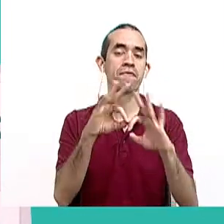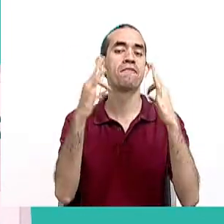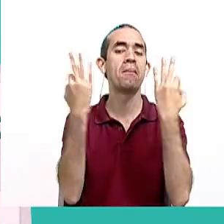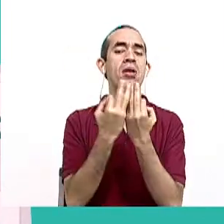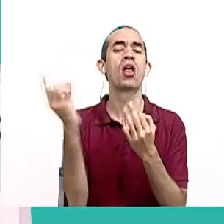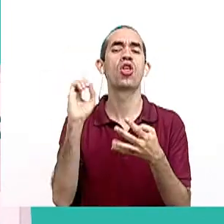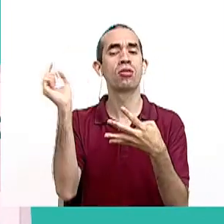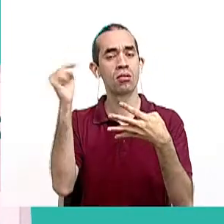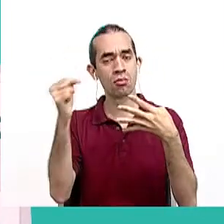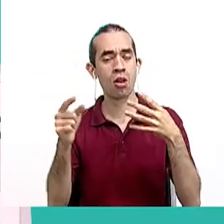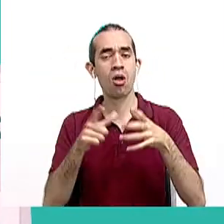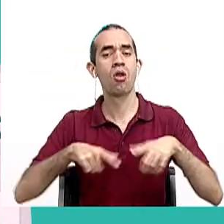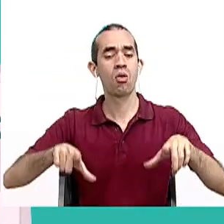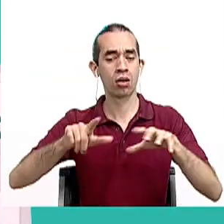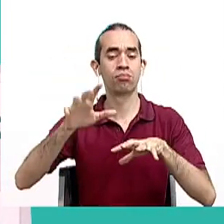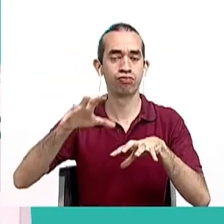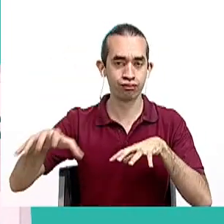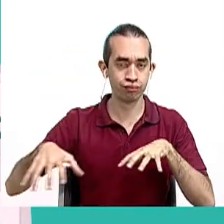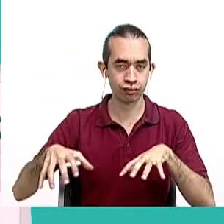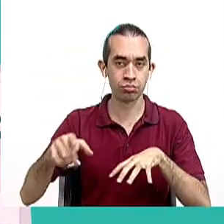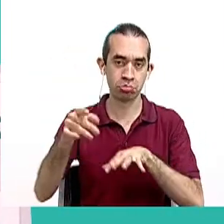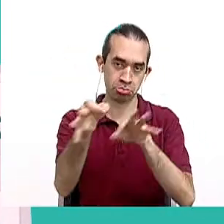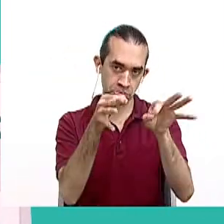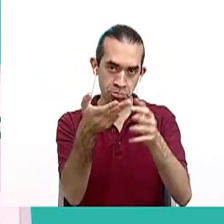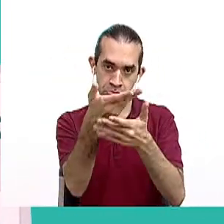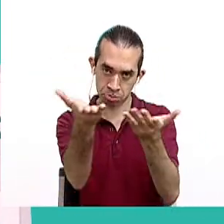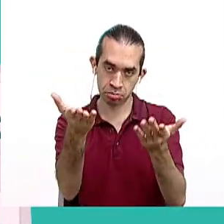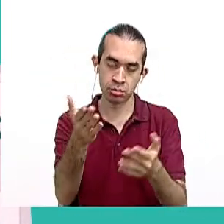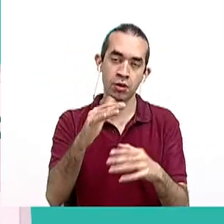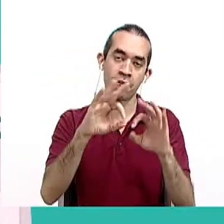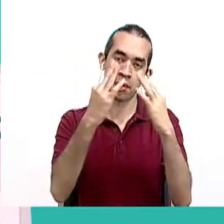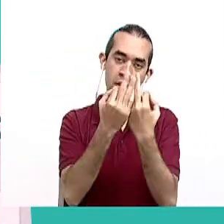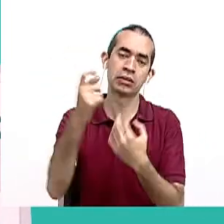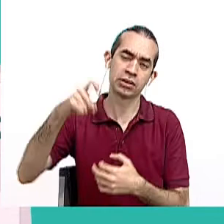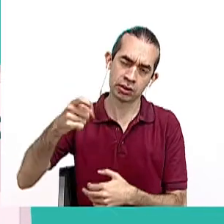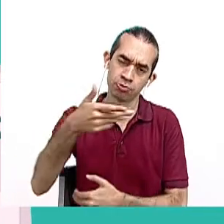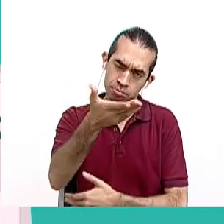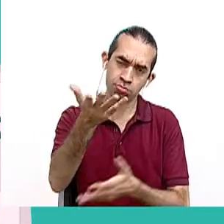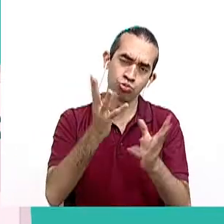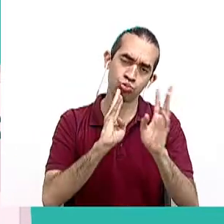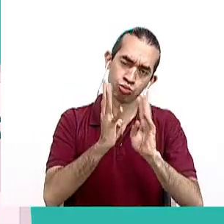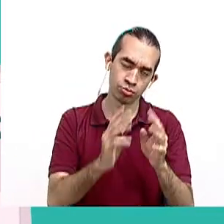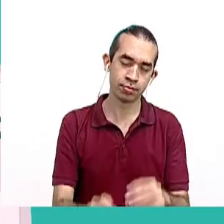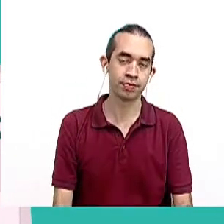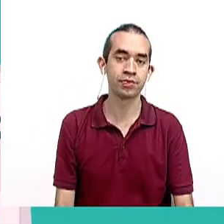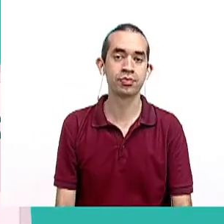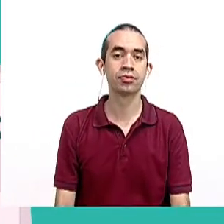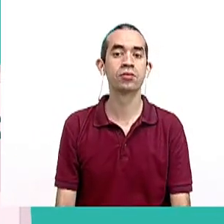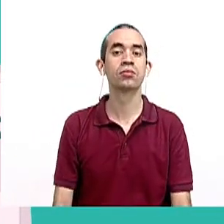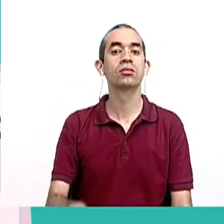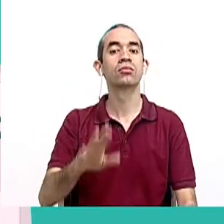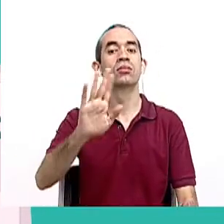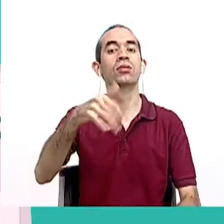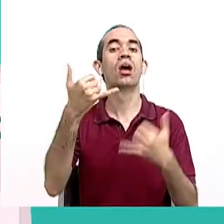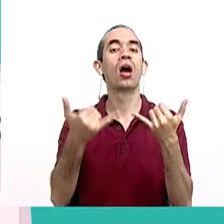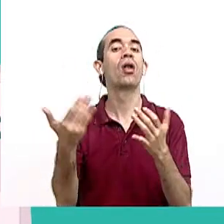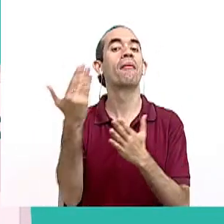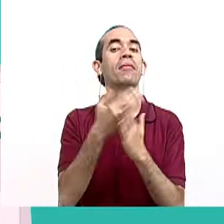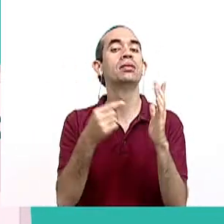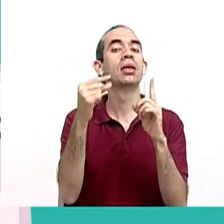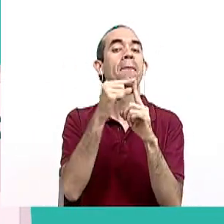family. Okay, I need that you talk about this. Okay, so now let's review some prepositions